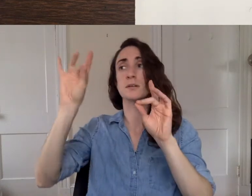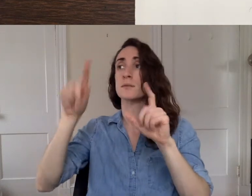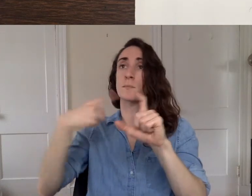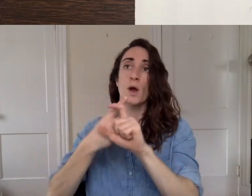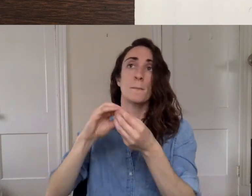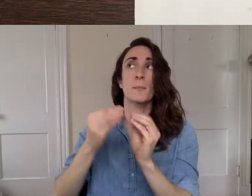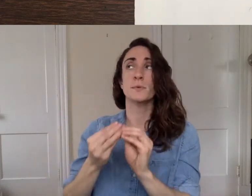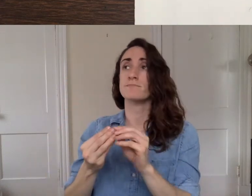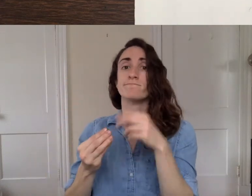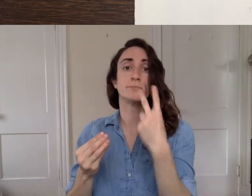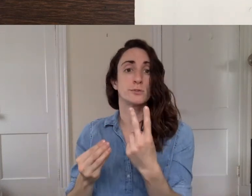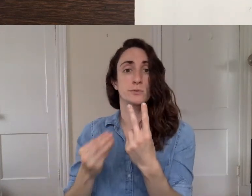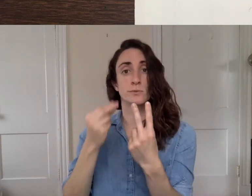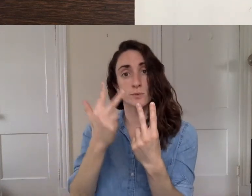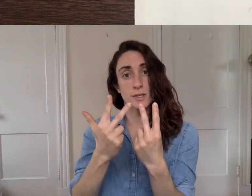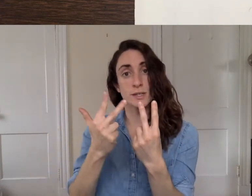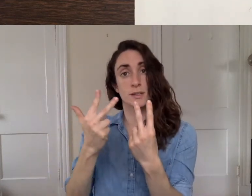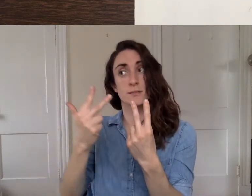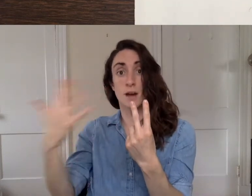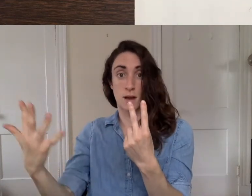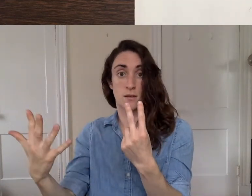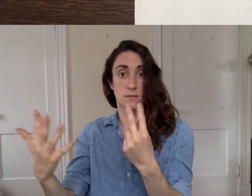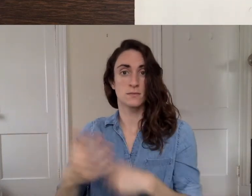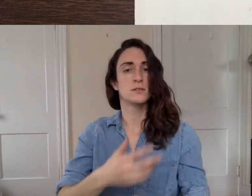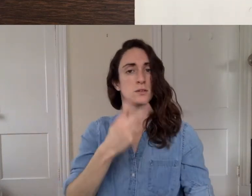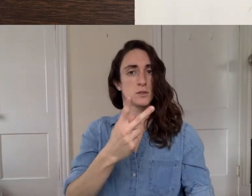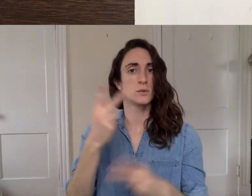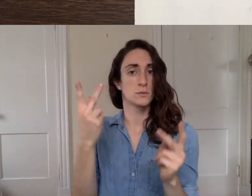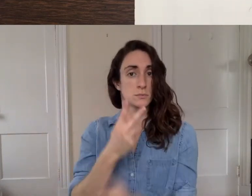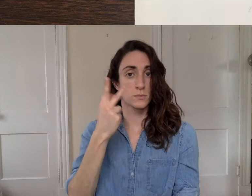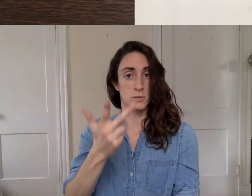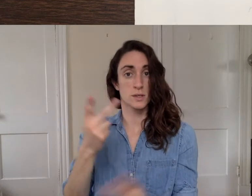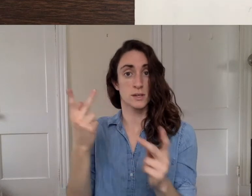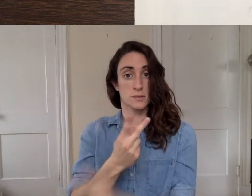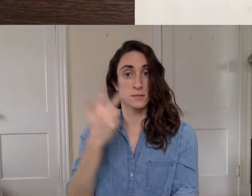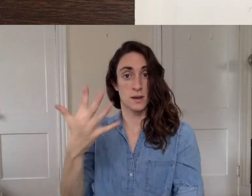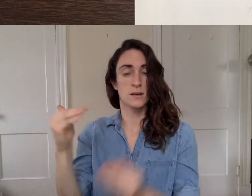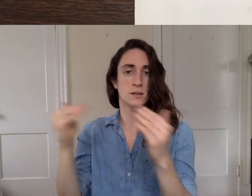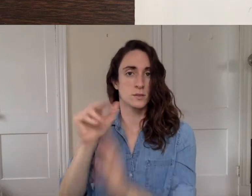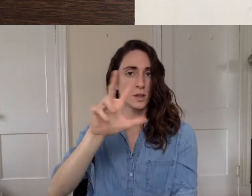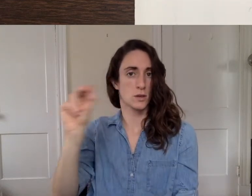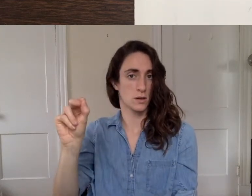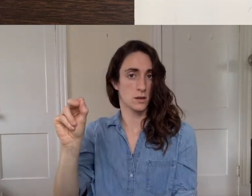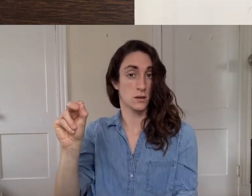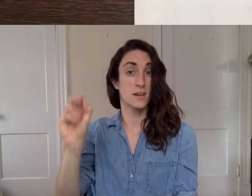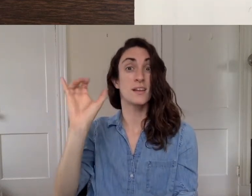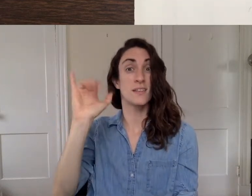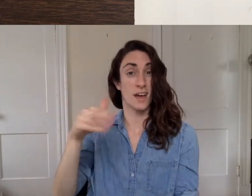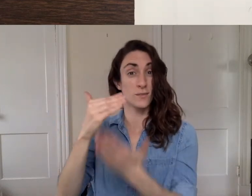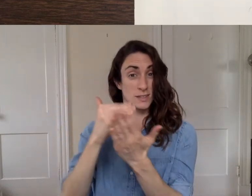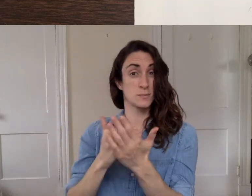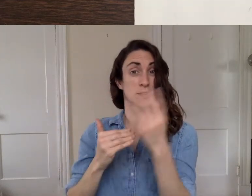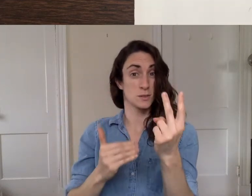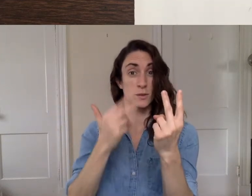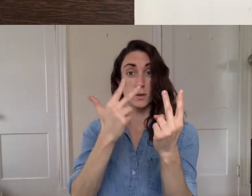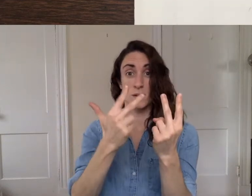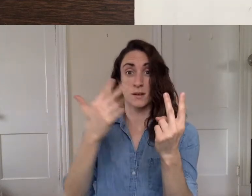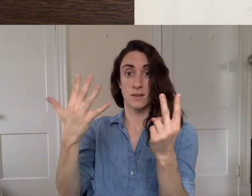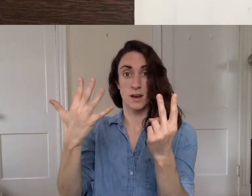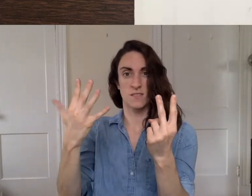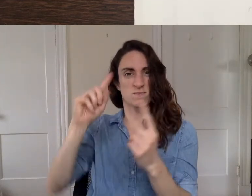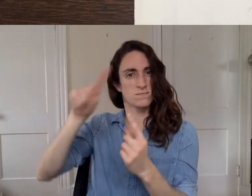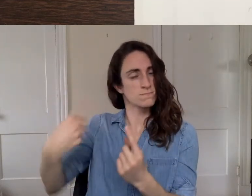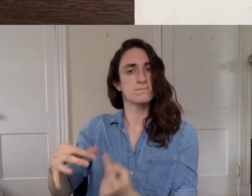prime numbers. So for example, if I picked some prime numbers that I liked, say 2, 3, and 5, and multiplied them together, that would give me